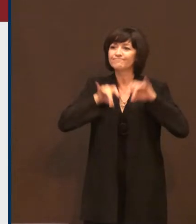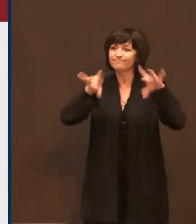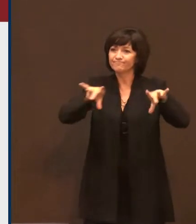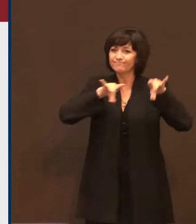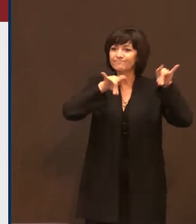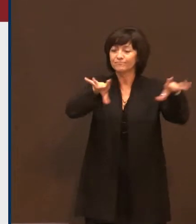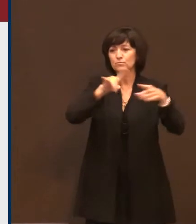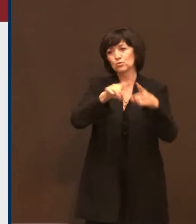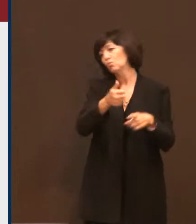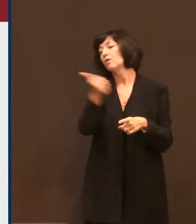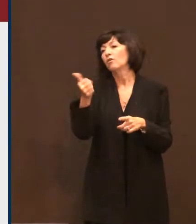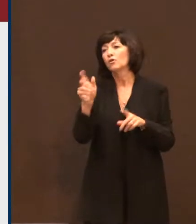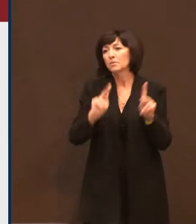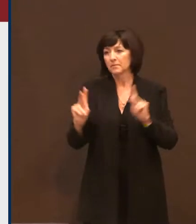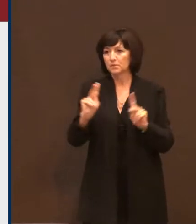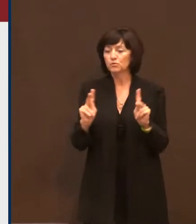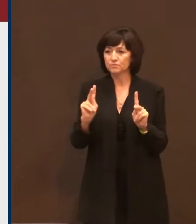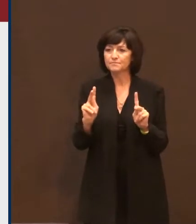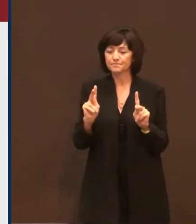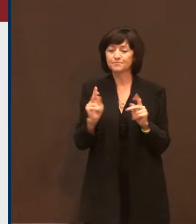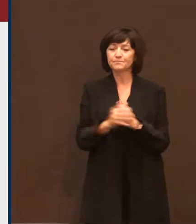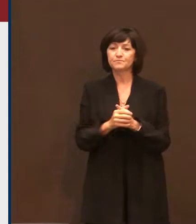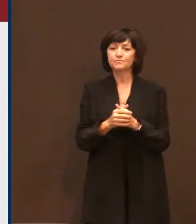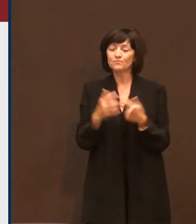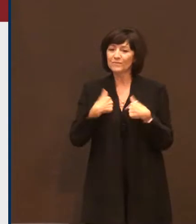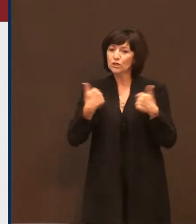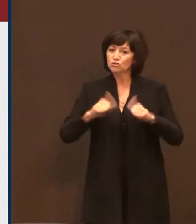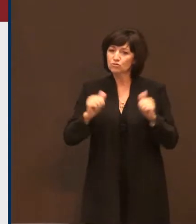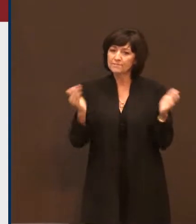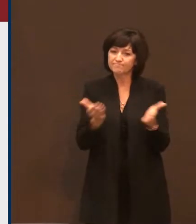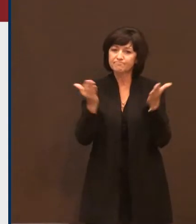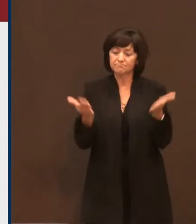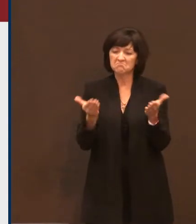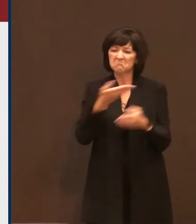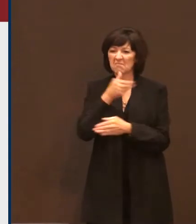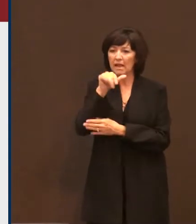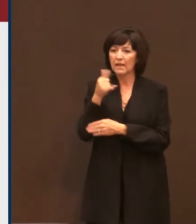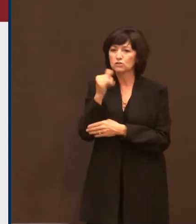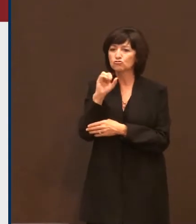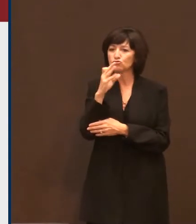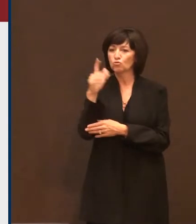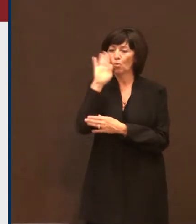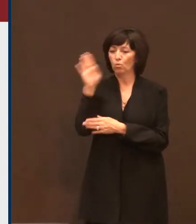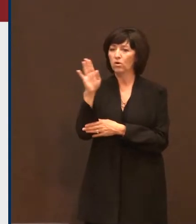availing themselves of their to a test, and AJ will talk about that a little bit